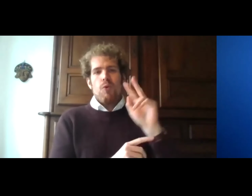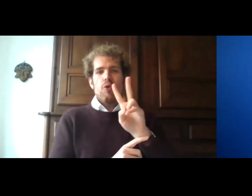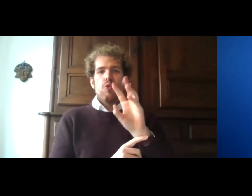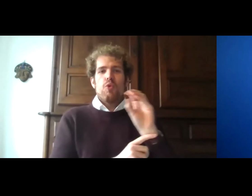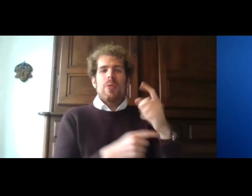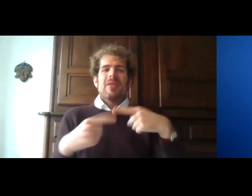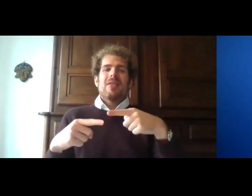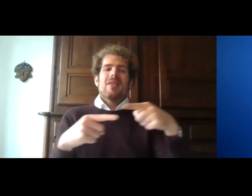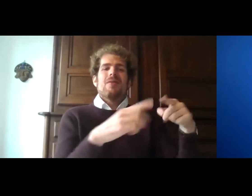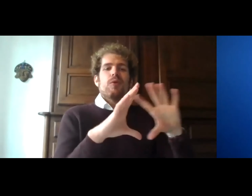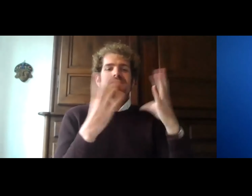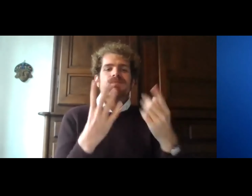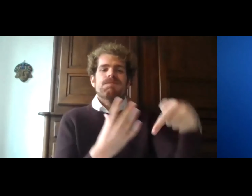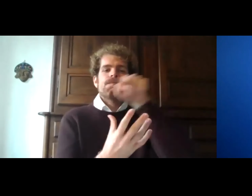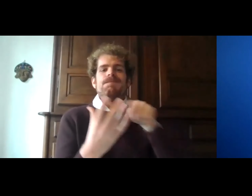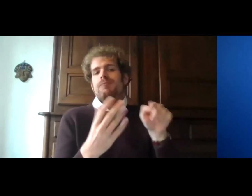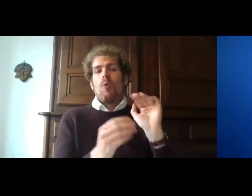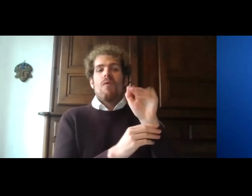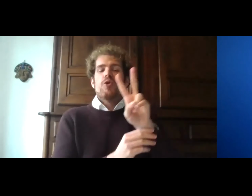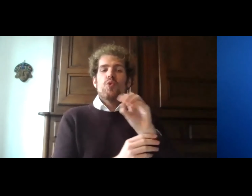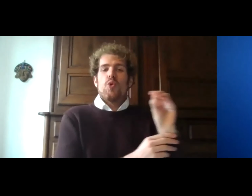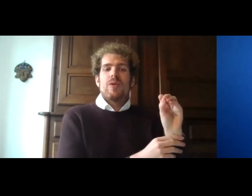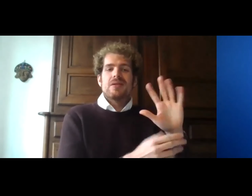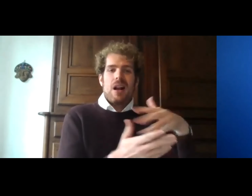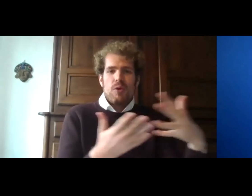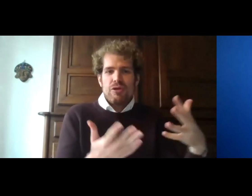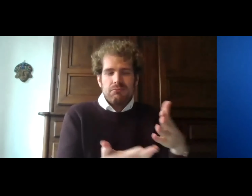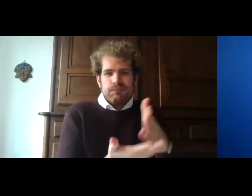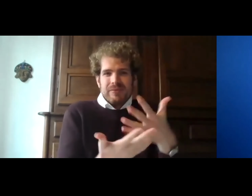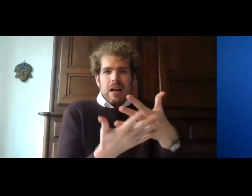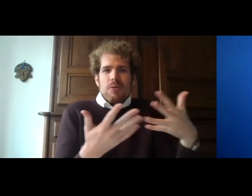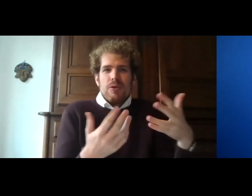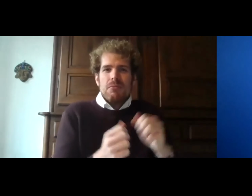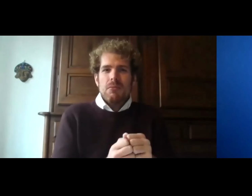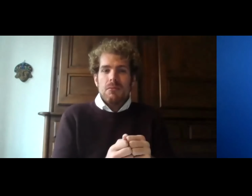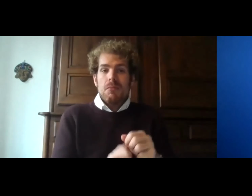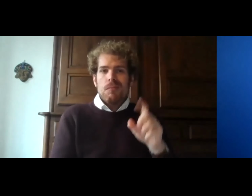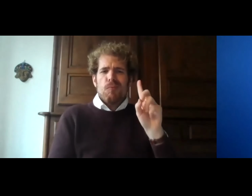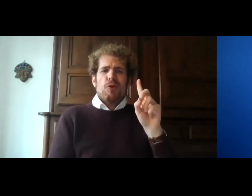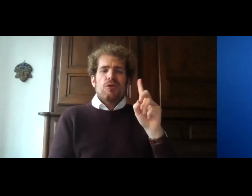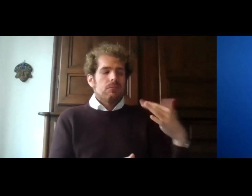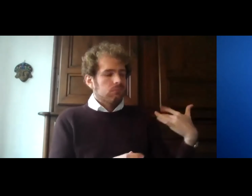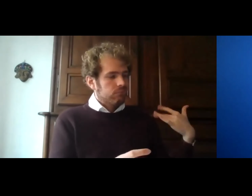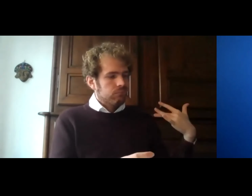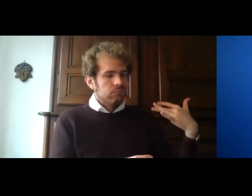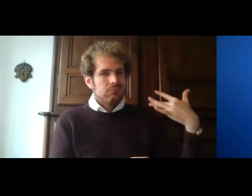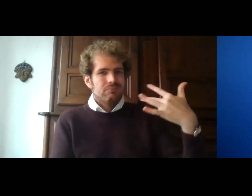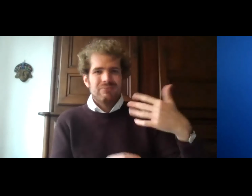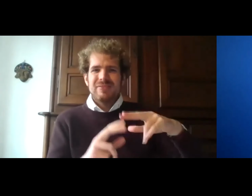And there's not just one sign language in the world. There's hundreds of different sign languages, over 200 different sign languages, in